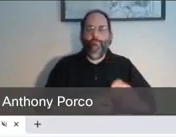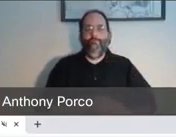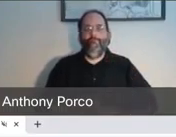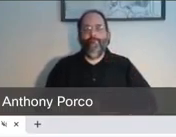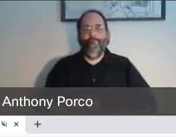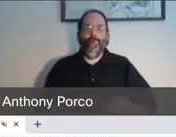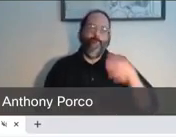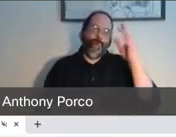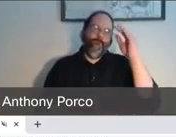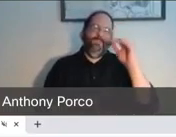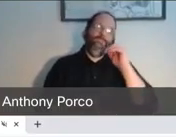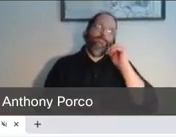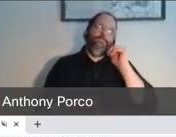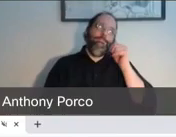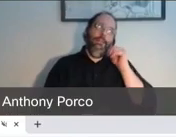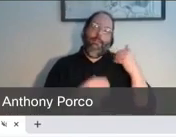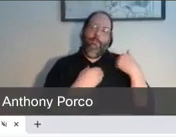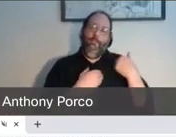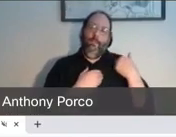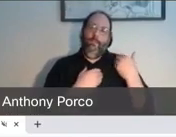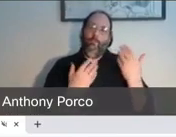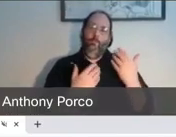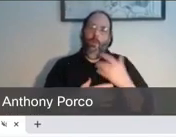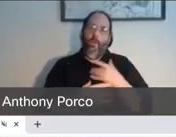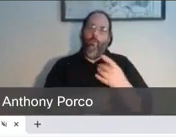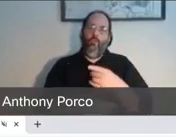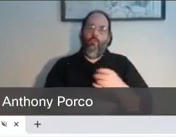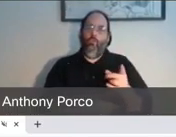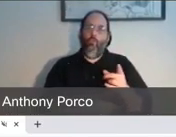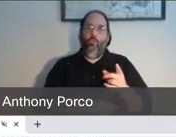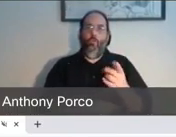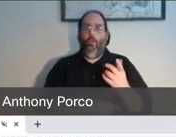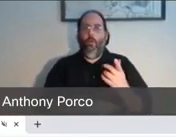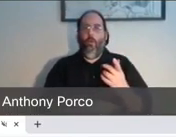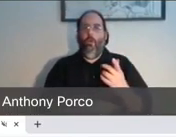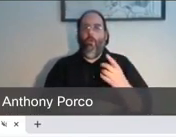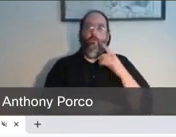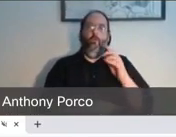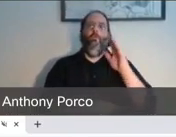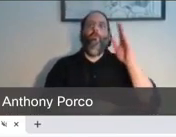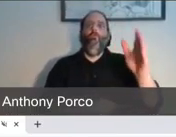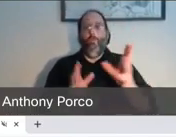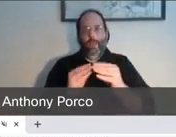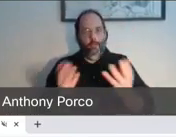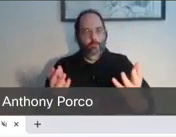Thinking about your day-to-day responsibilities, what other topics would interest you for upcoming meetings?